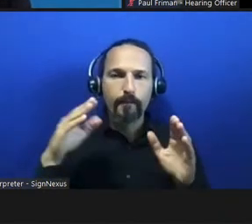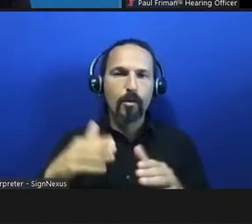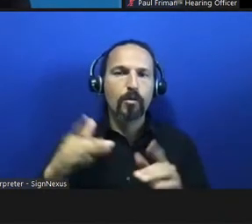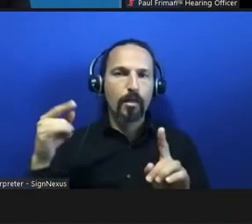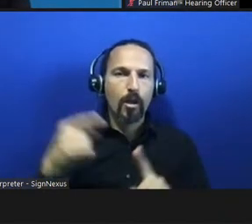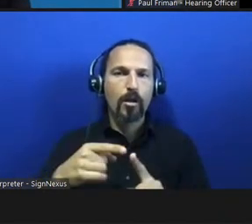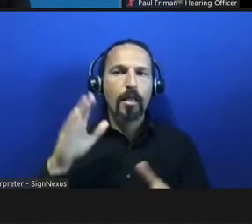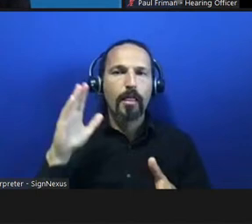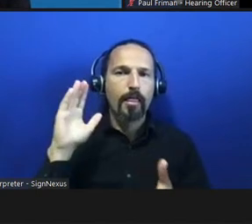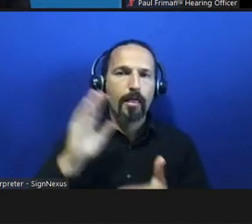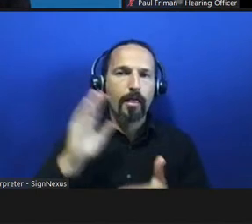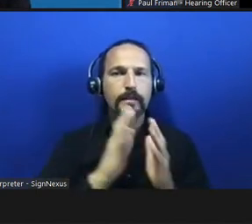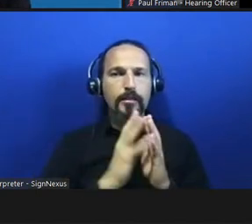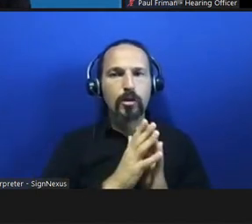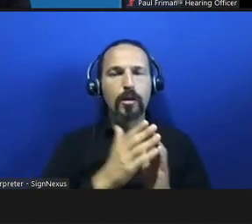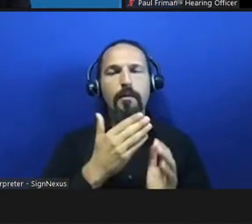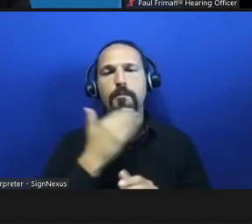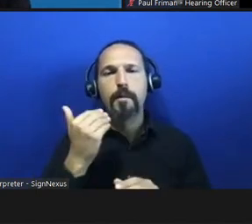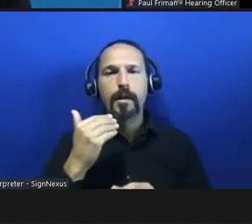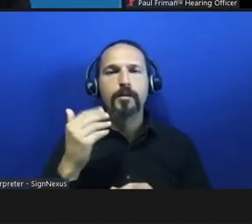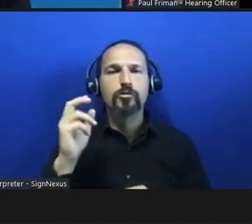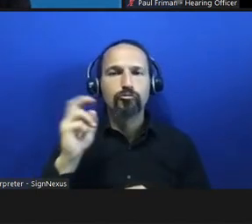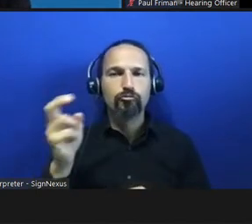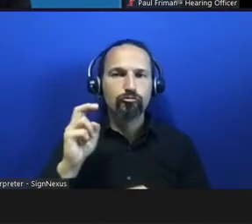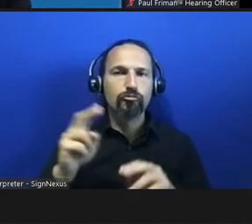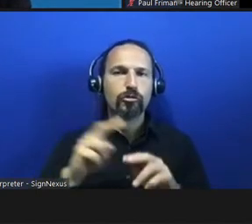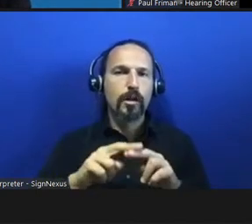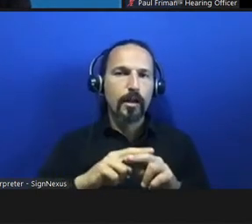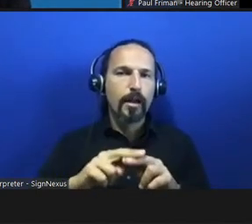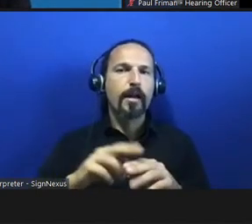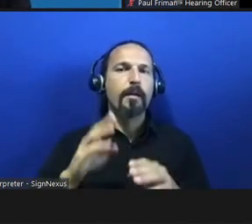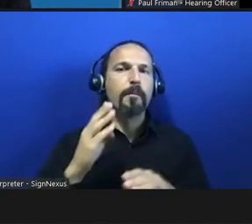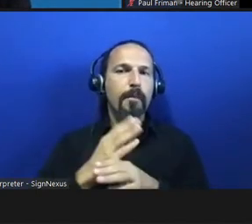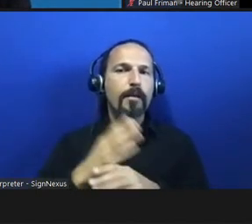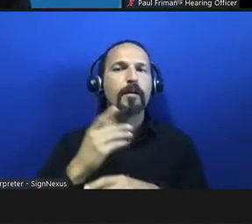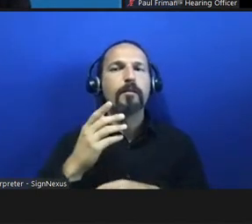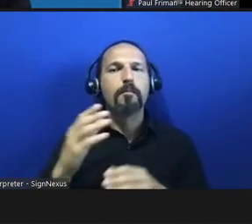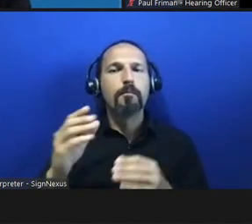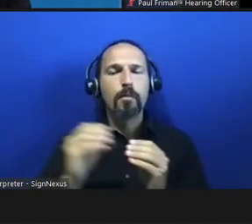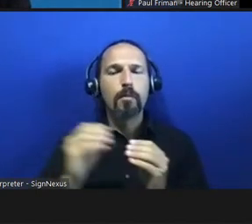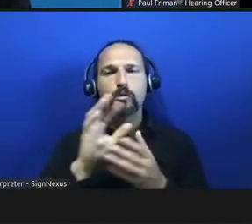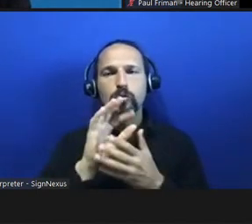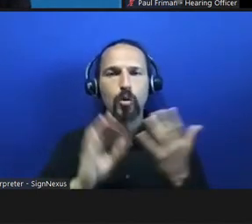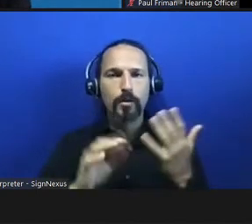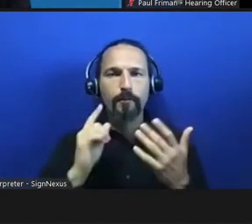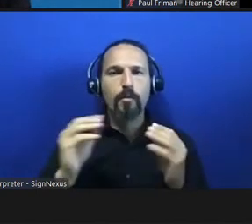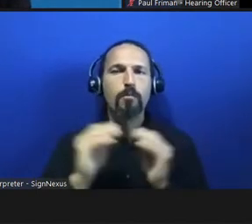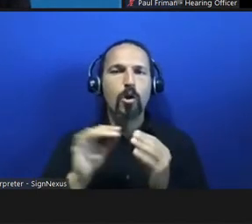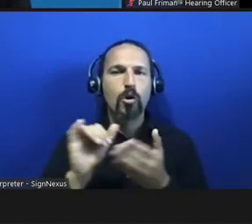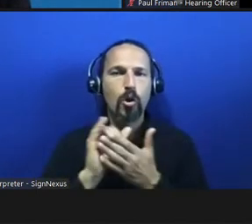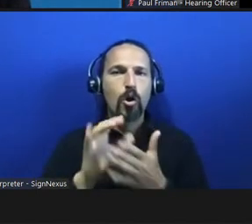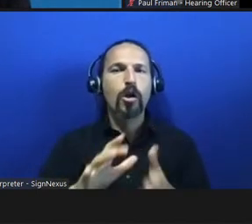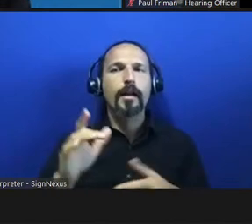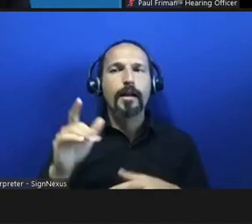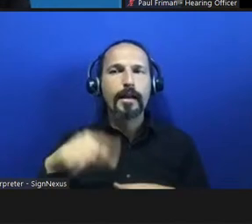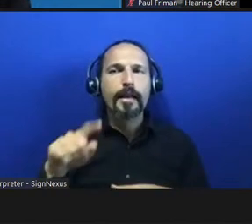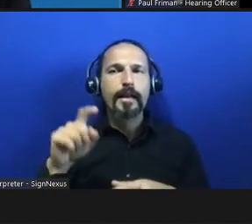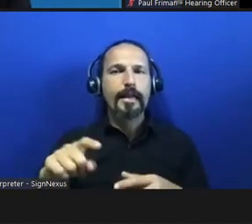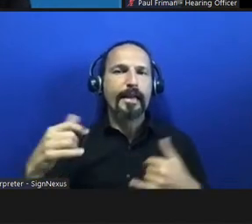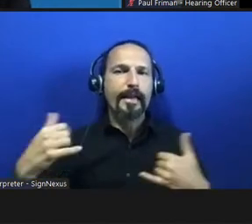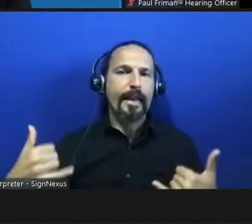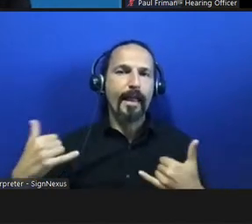less congestion better Transit more choices for more New Yorkers we need congestion pricing now